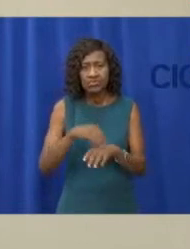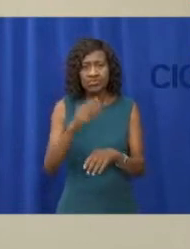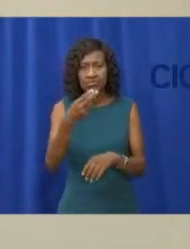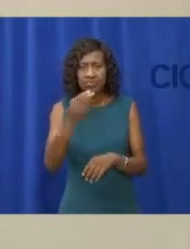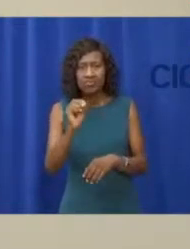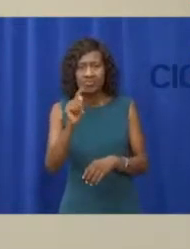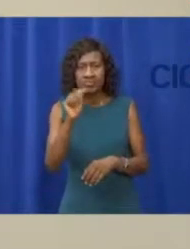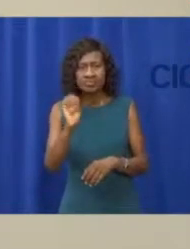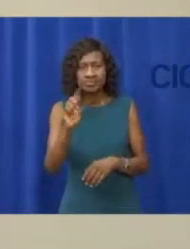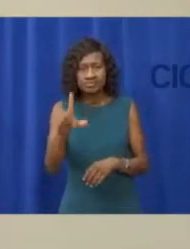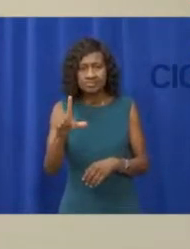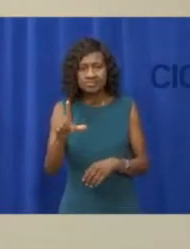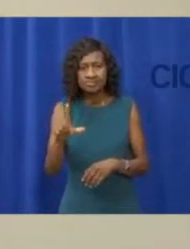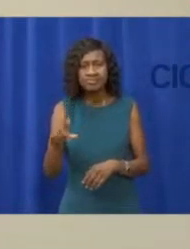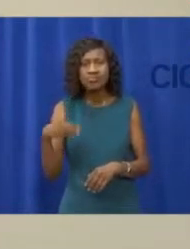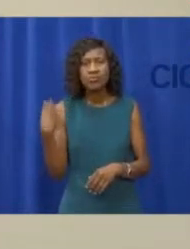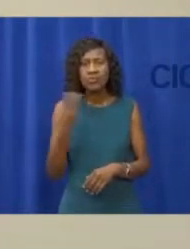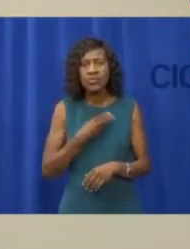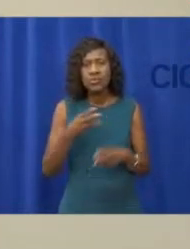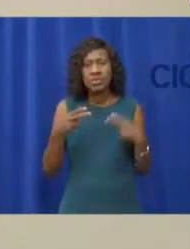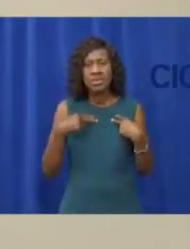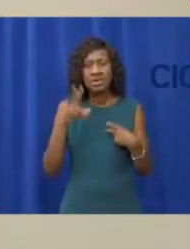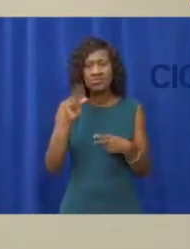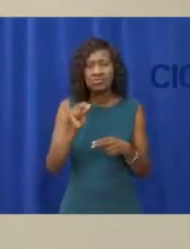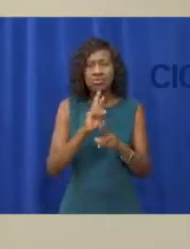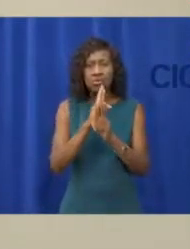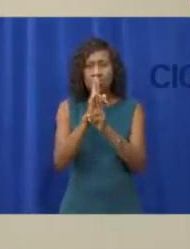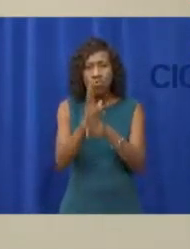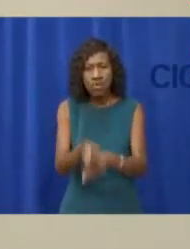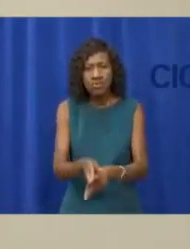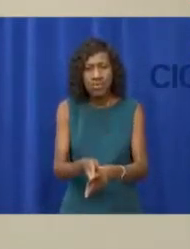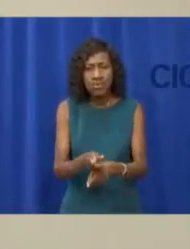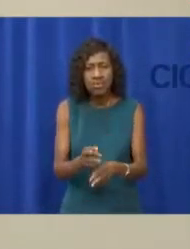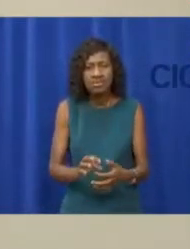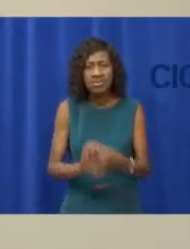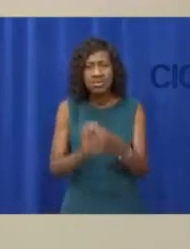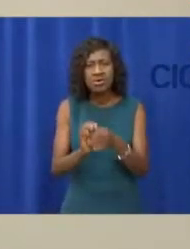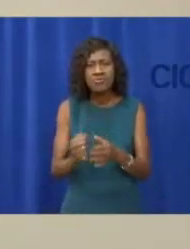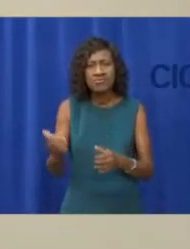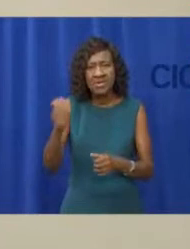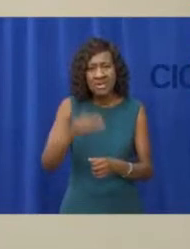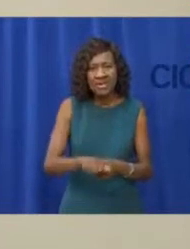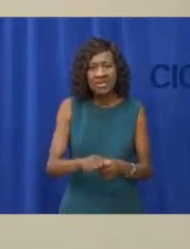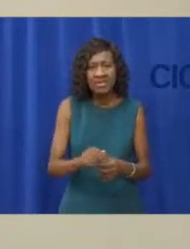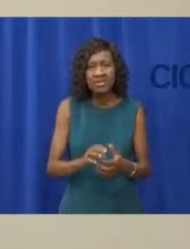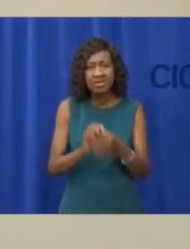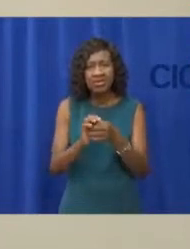have no reports of any of those young people